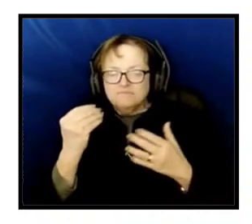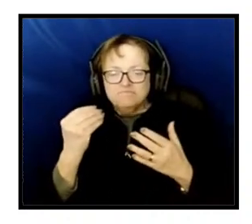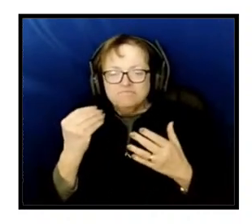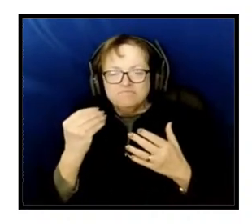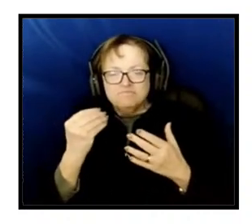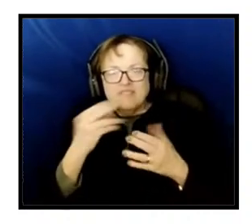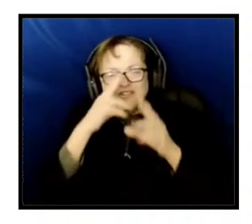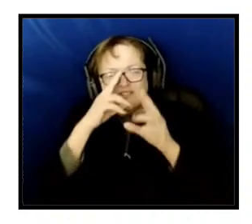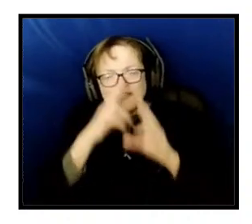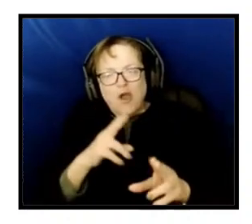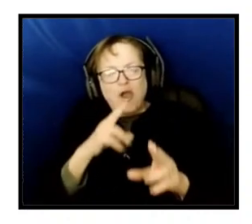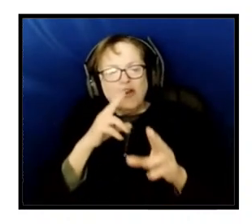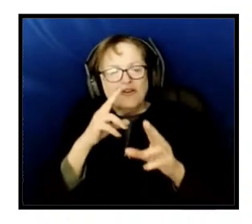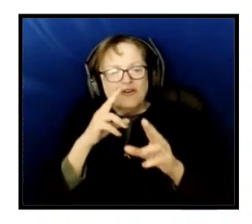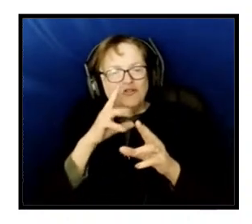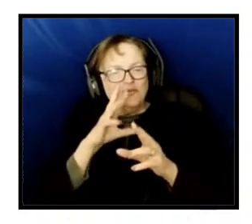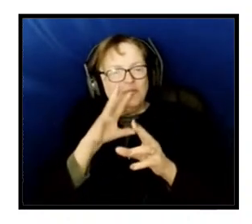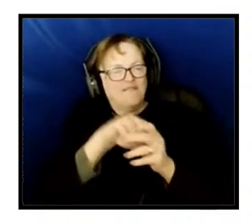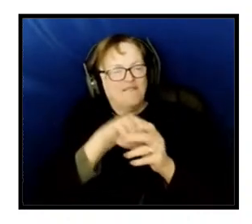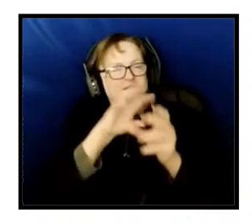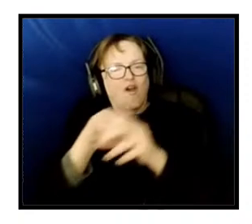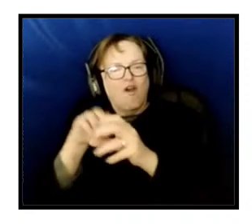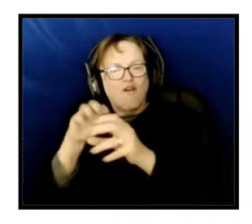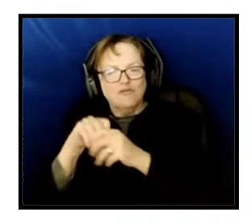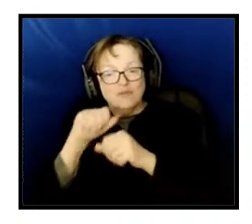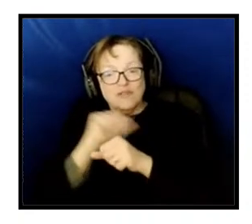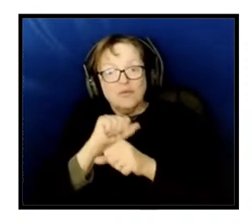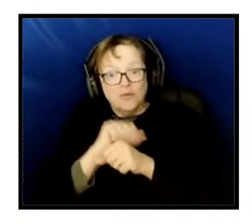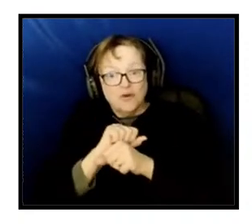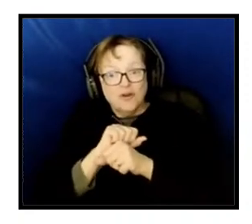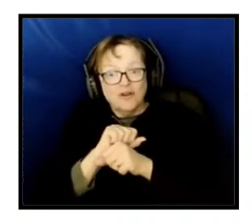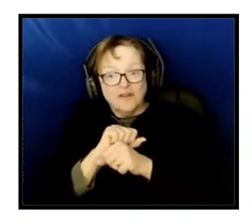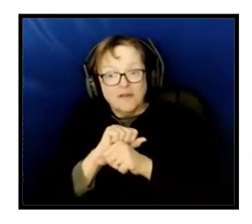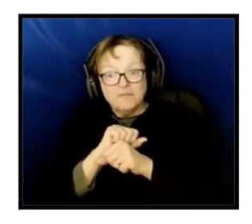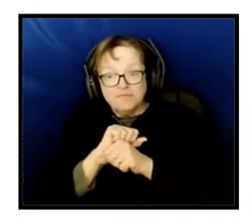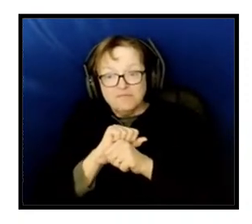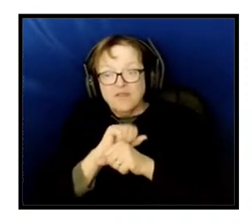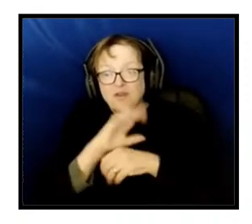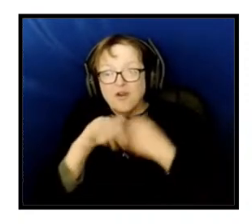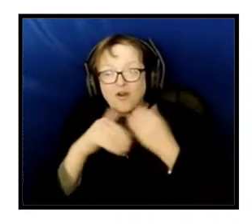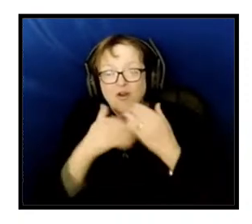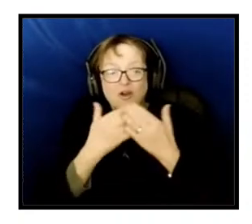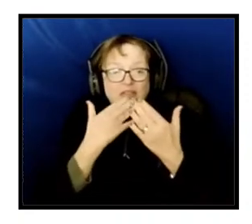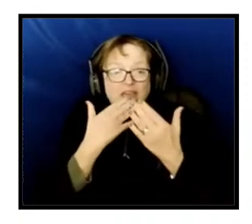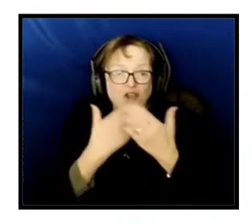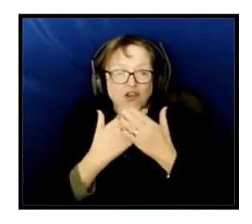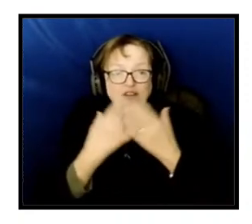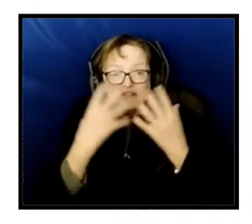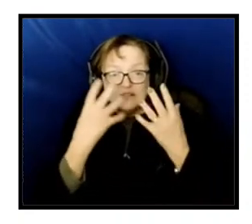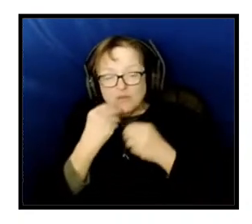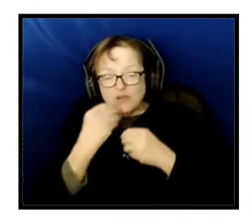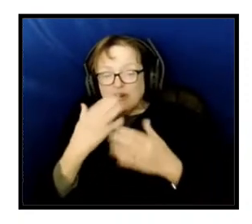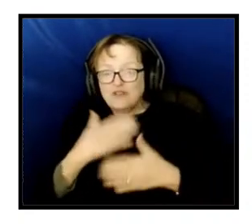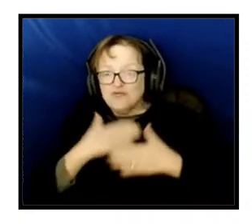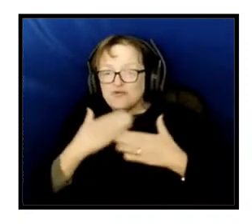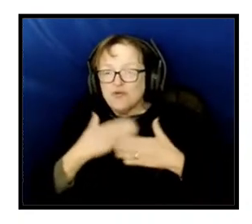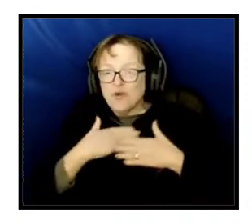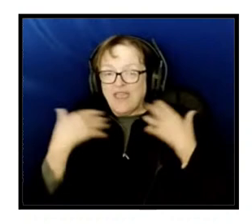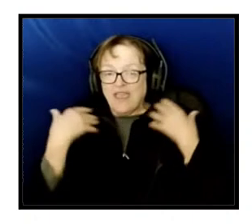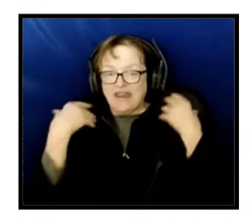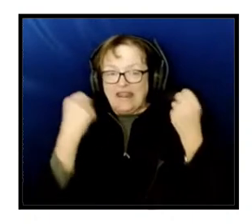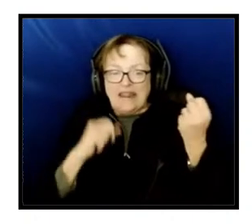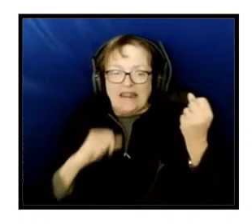just honored that we got to be part of your work and to help bring all of that goodness and beauty and joy and healing into the